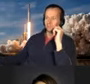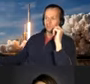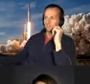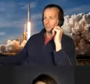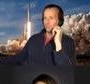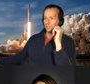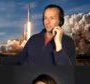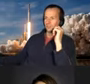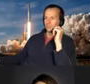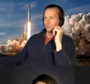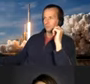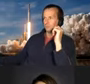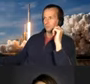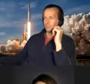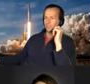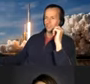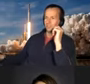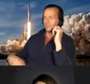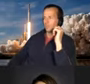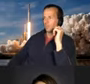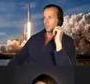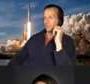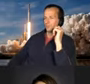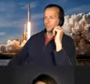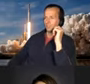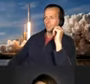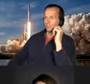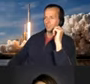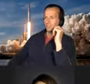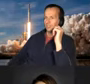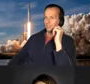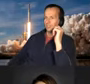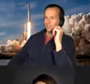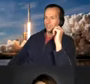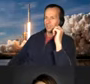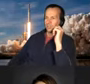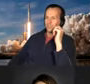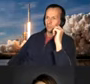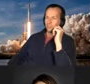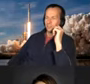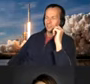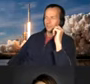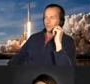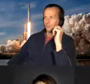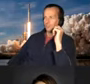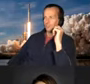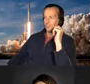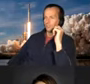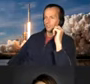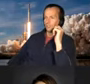related through biological, as biological parents or siblings. I would imagine,